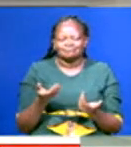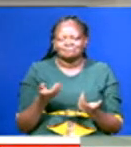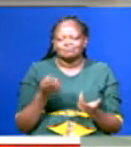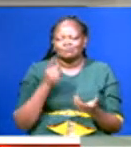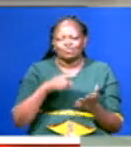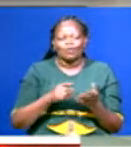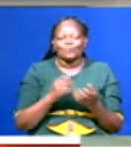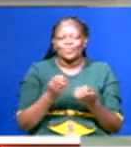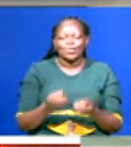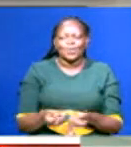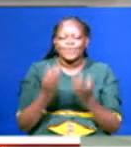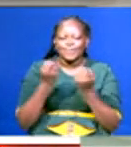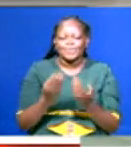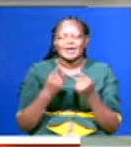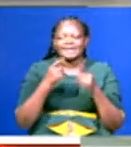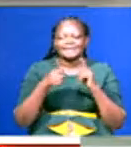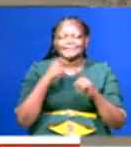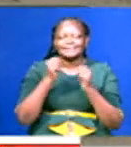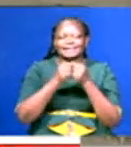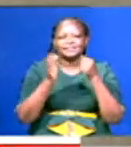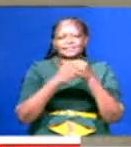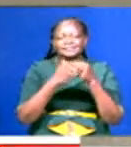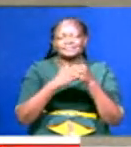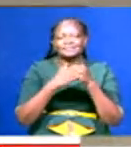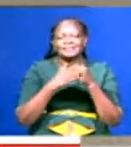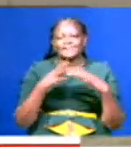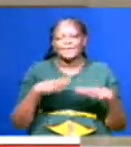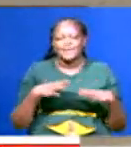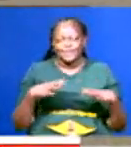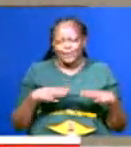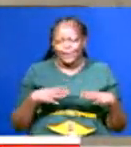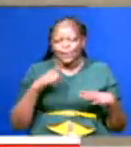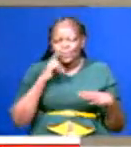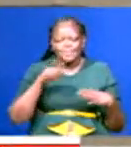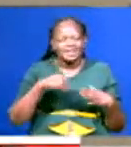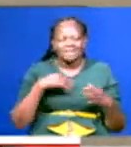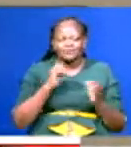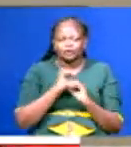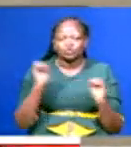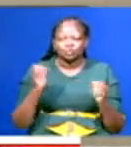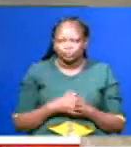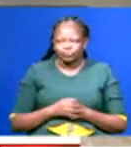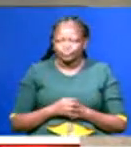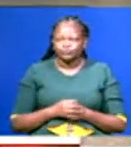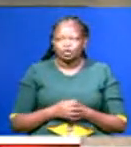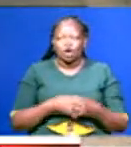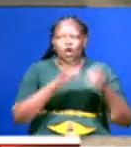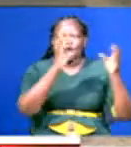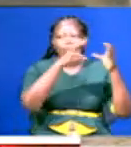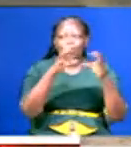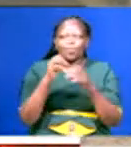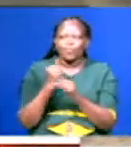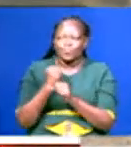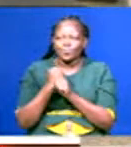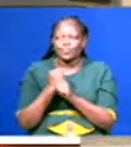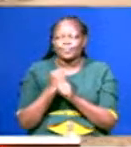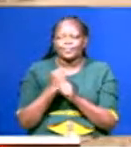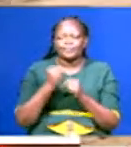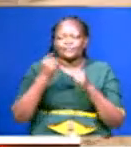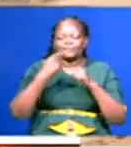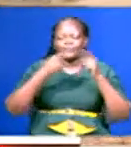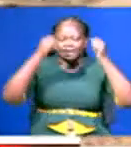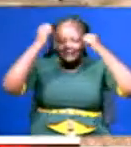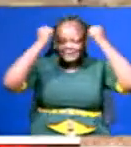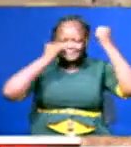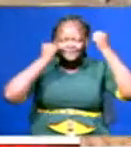innocent lives in Turkana County. Amidst the ongoing multi-agency operation being mounted by the Kenya Defence